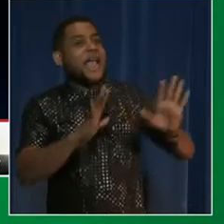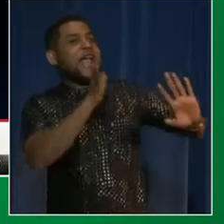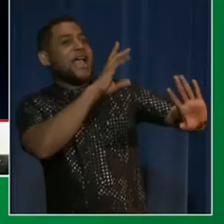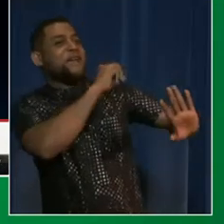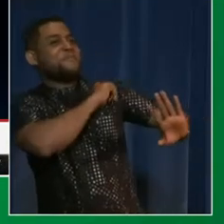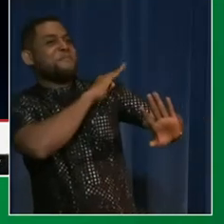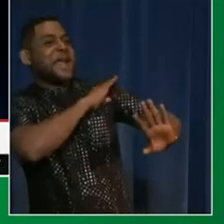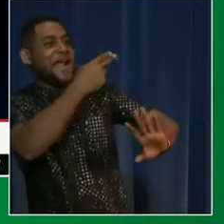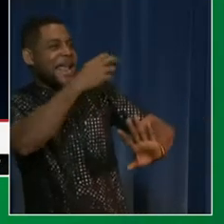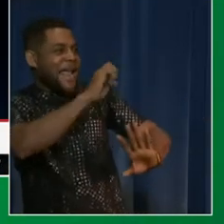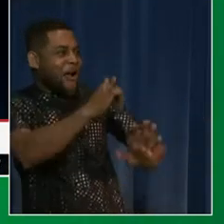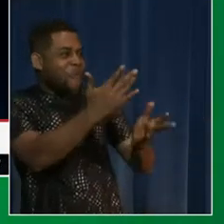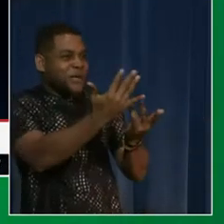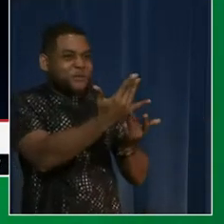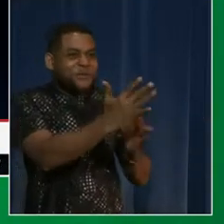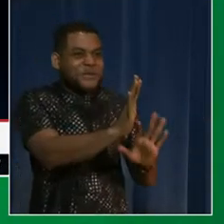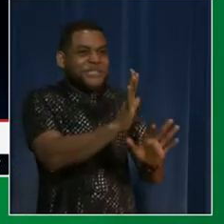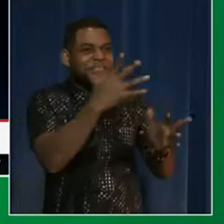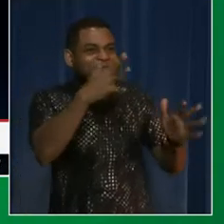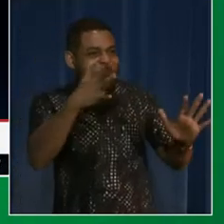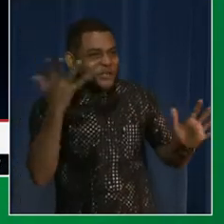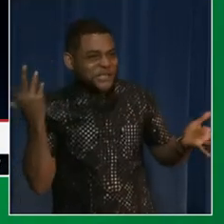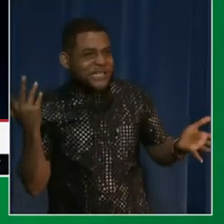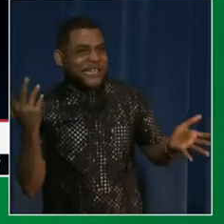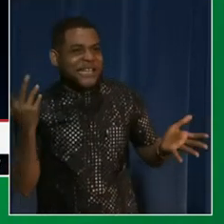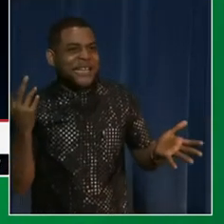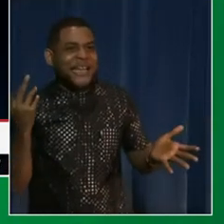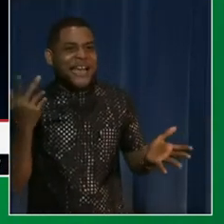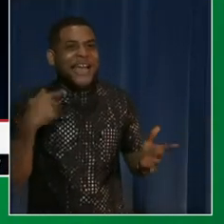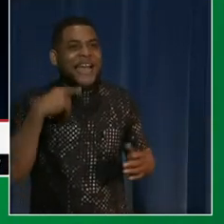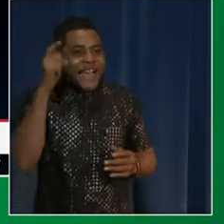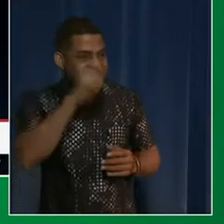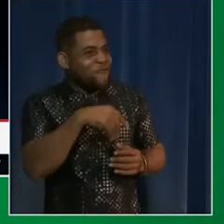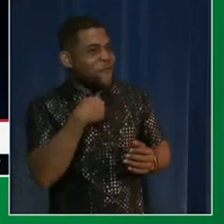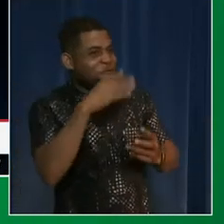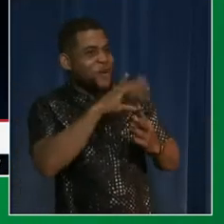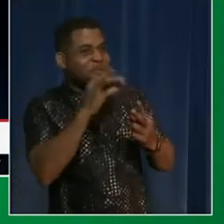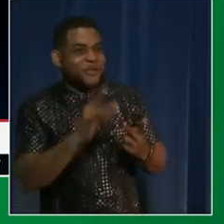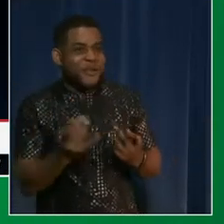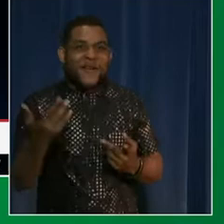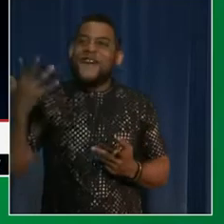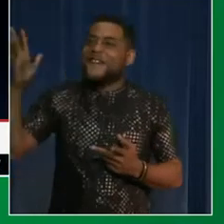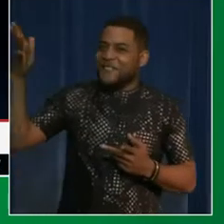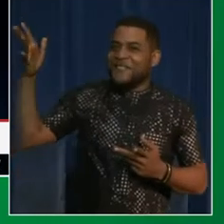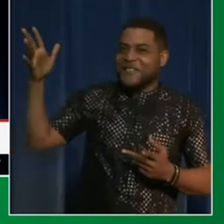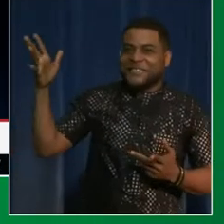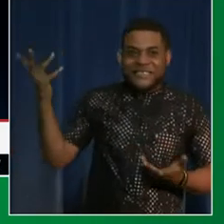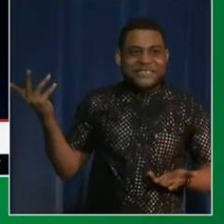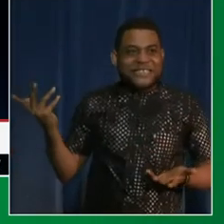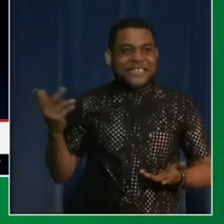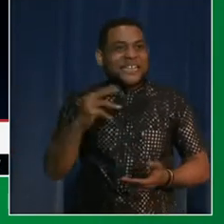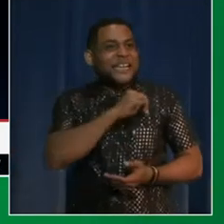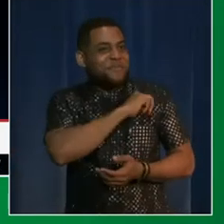I'm just saying. Okay, you got to have options these days. The mayor's like,